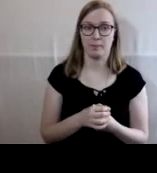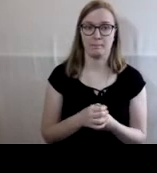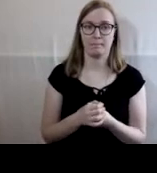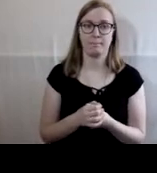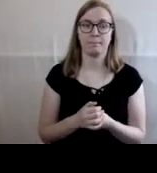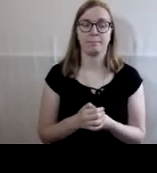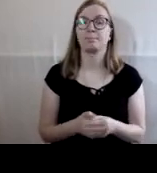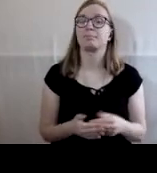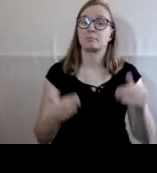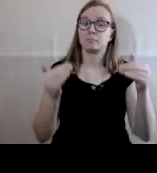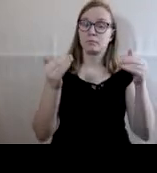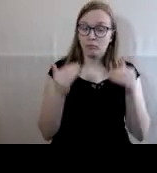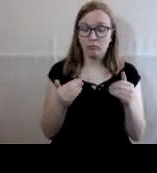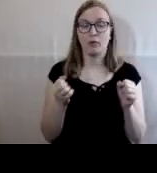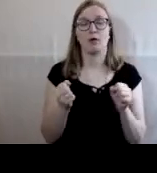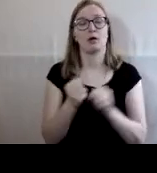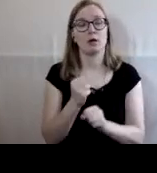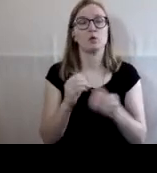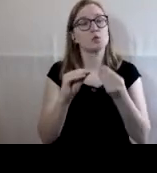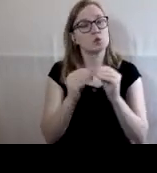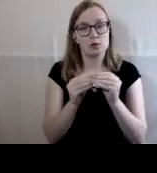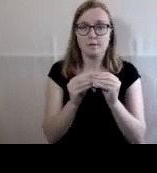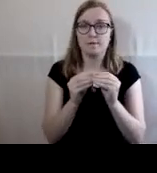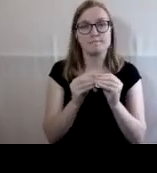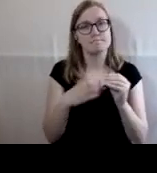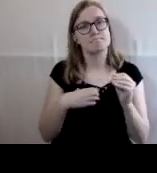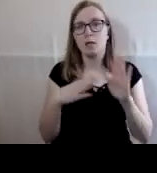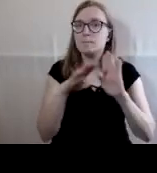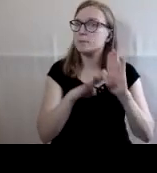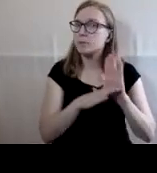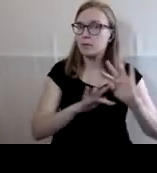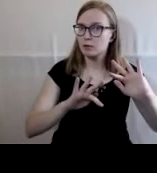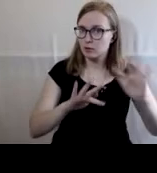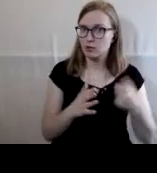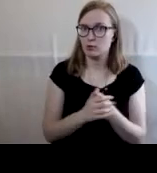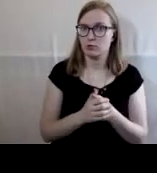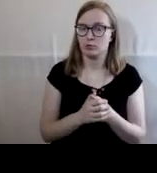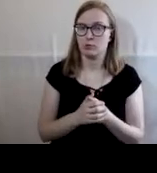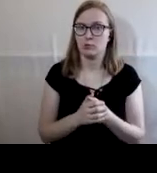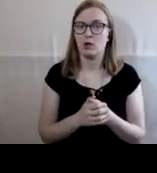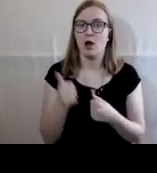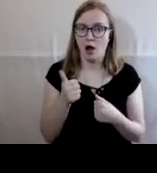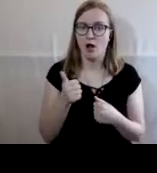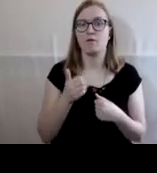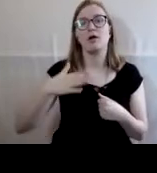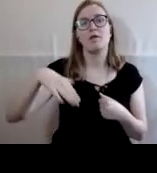Set some agreed principles that you want to make sure all your courses comply